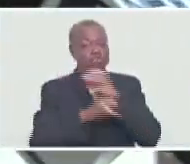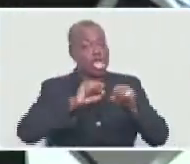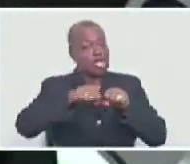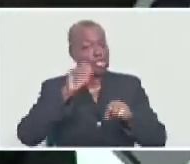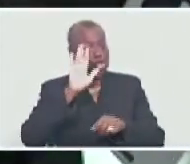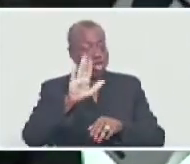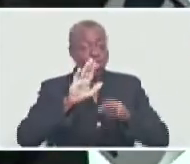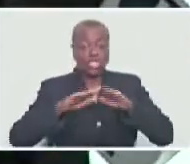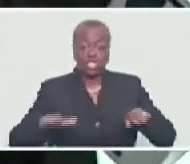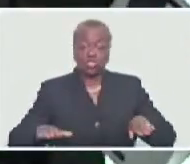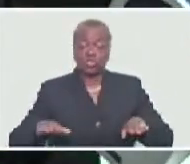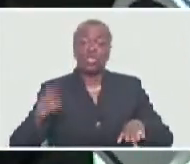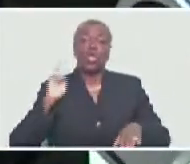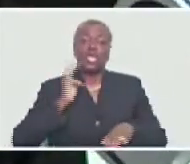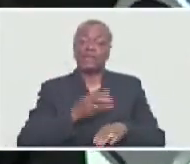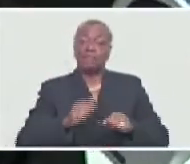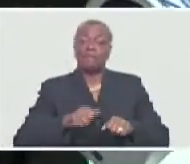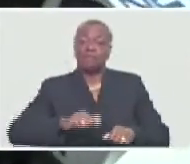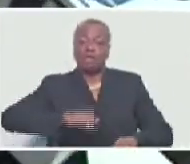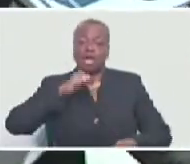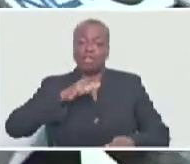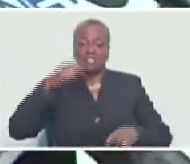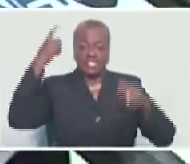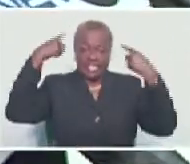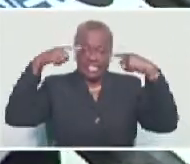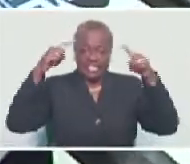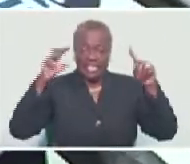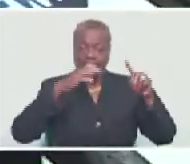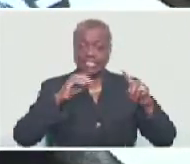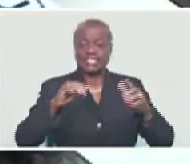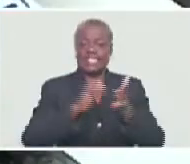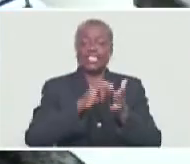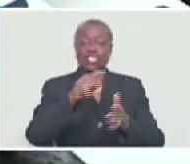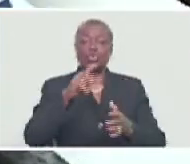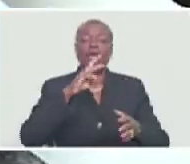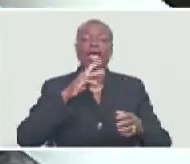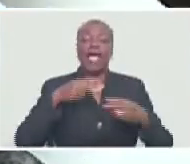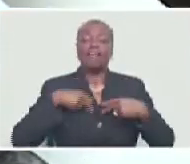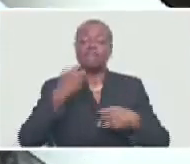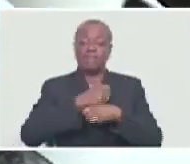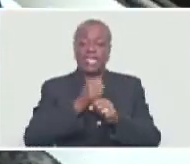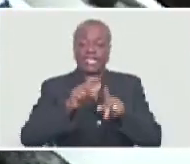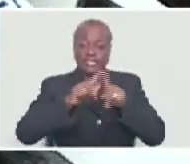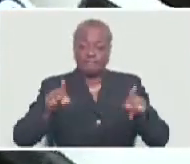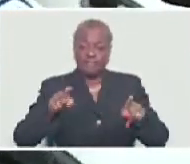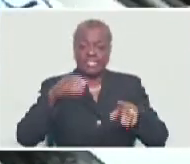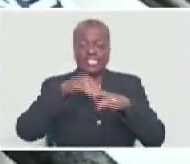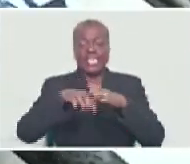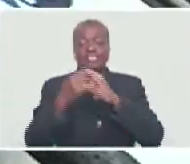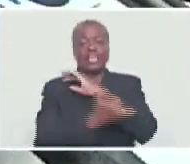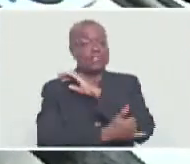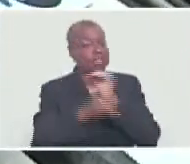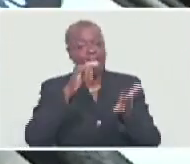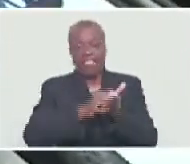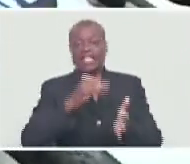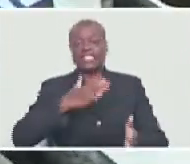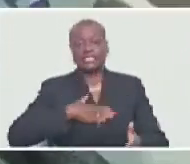of the successes and the accomplishments that you have made and made a difference in this country. That's really my wish.